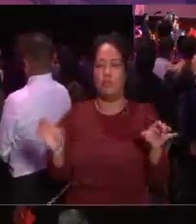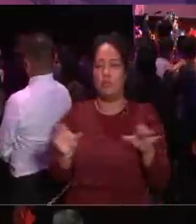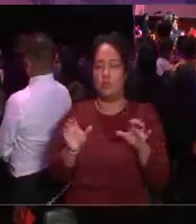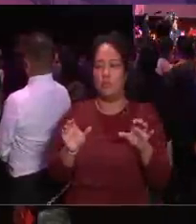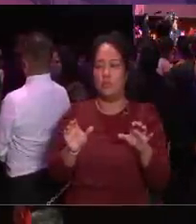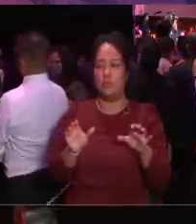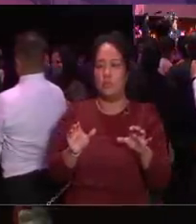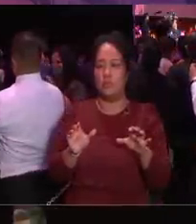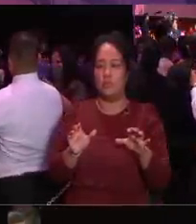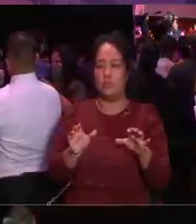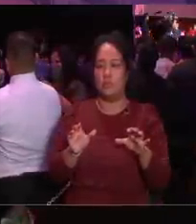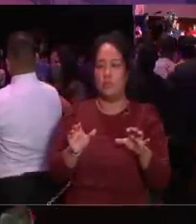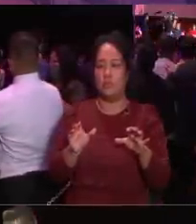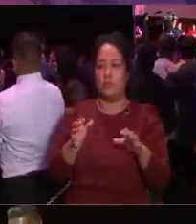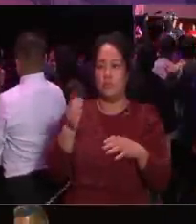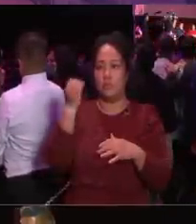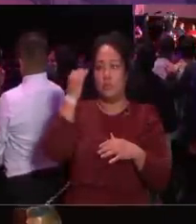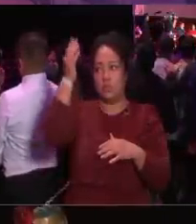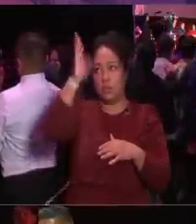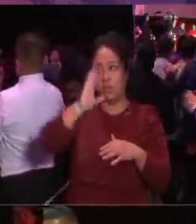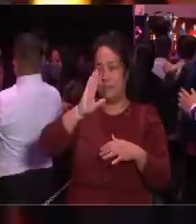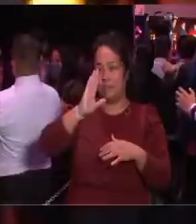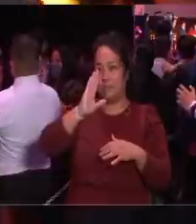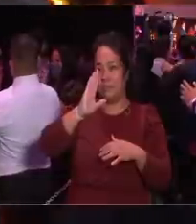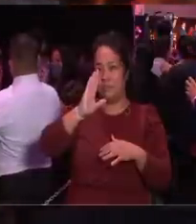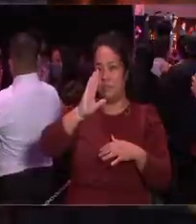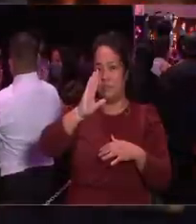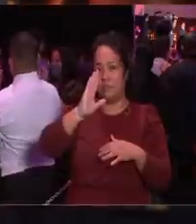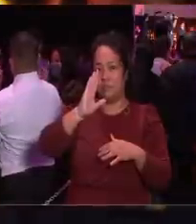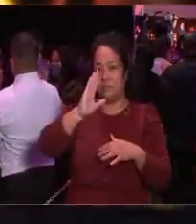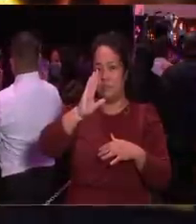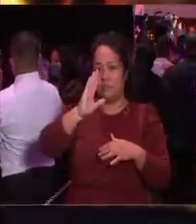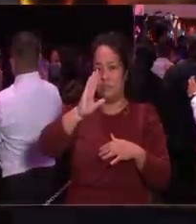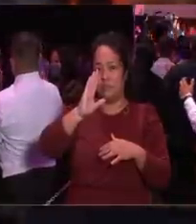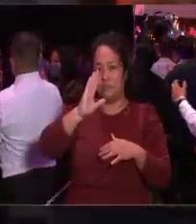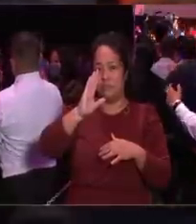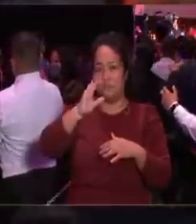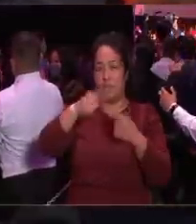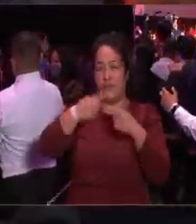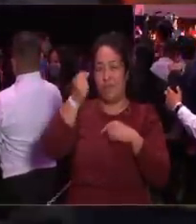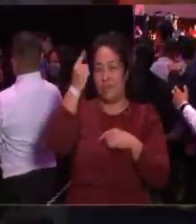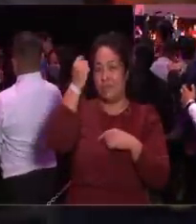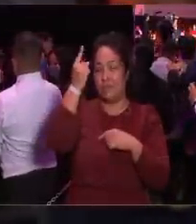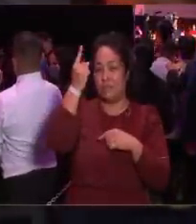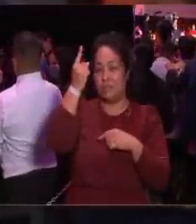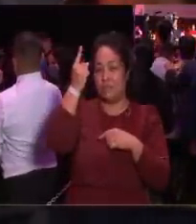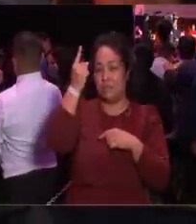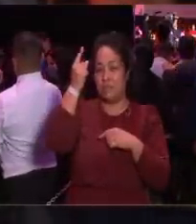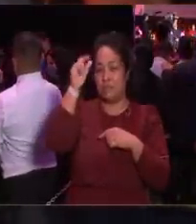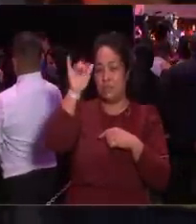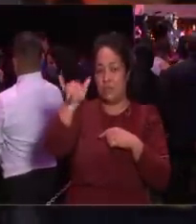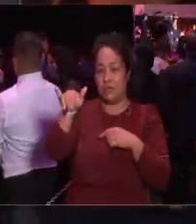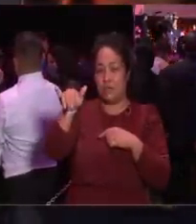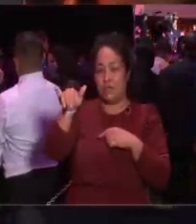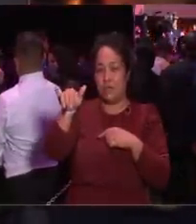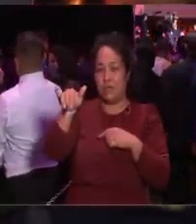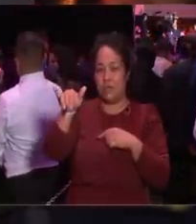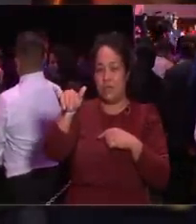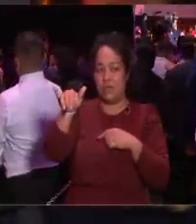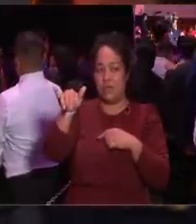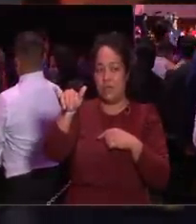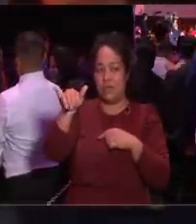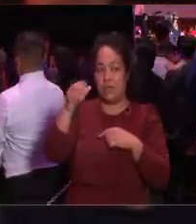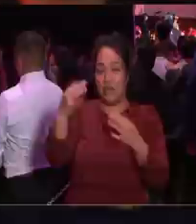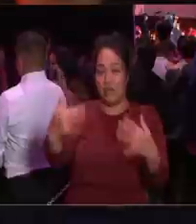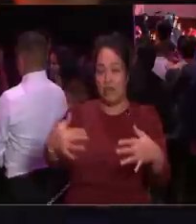do, es Dios, is God. Cuando usted entienda, when you understand, que la audiencia, that